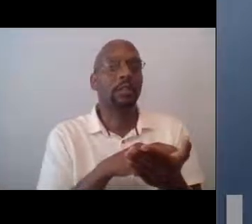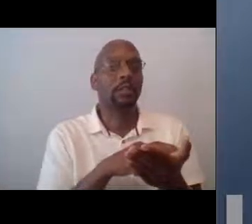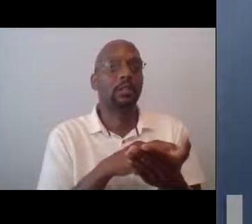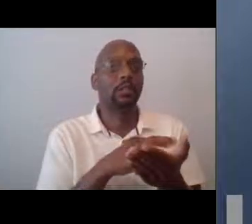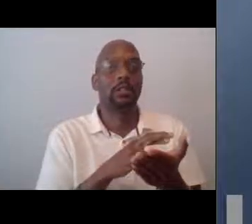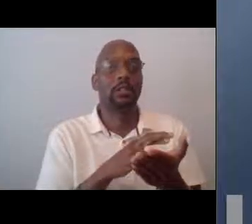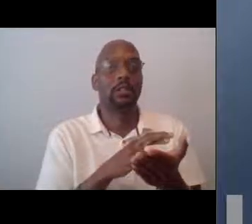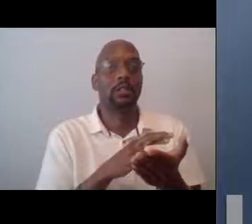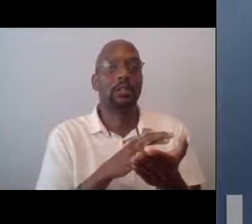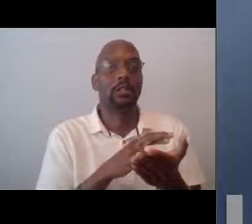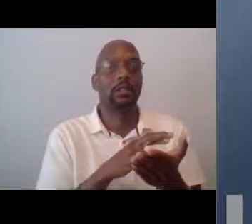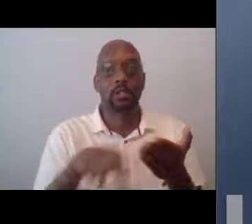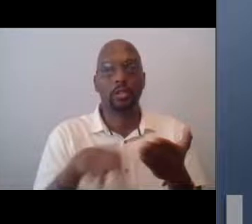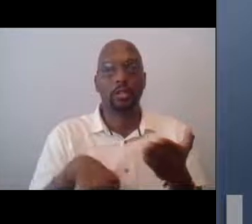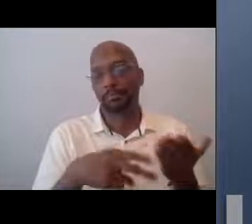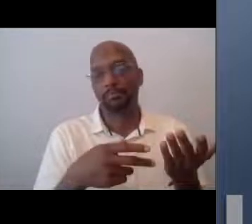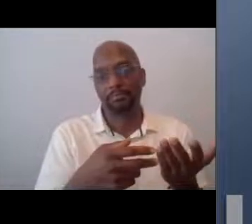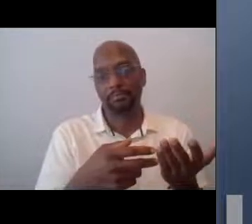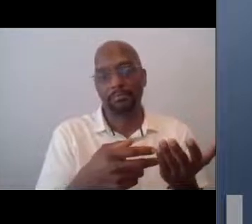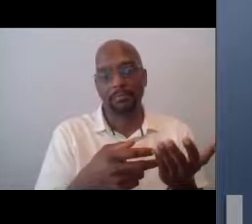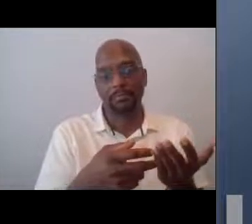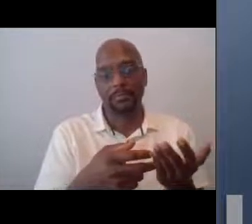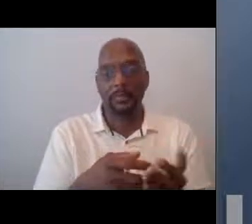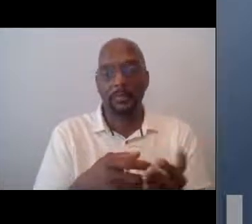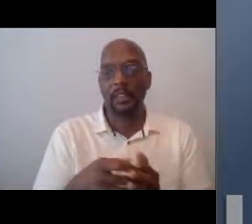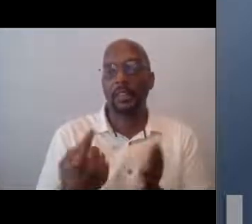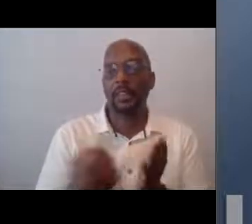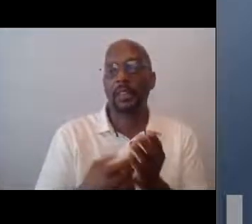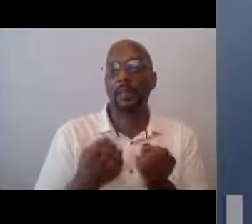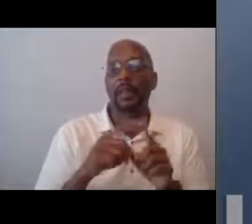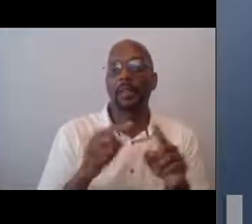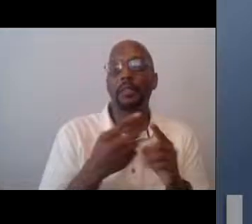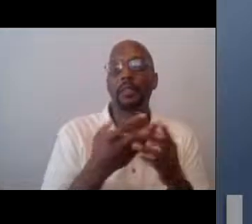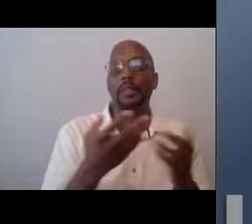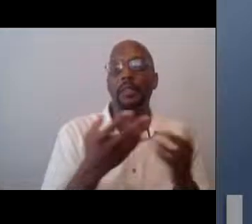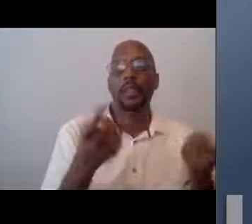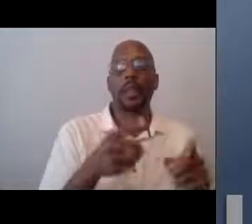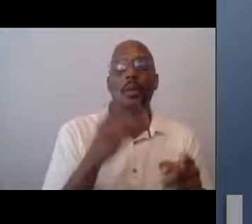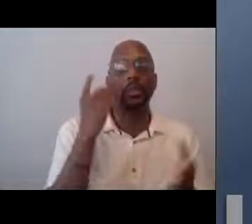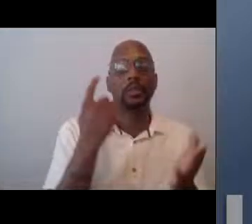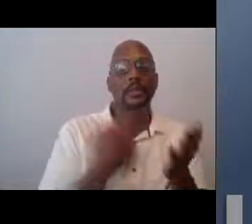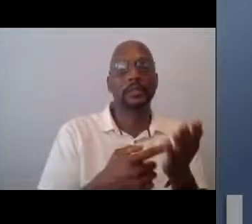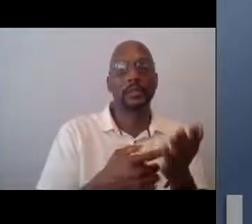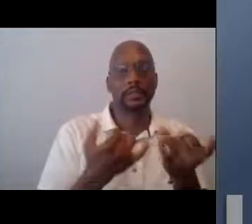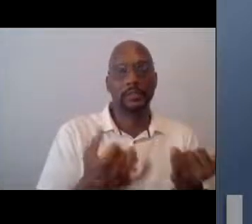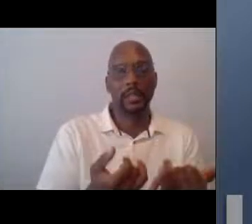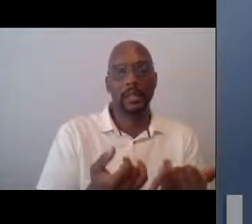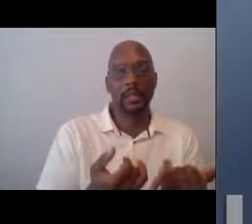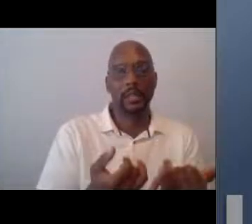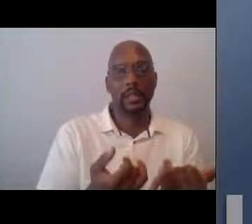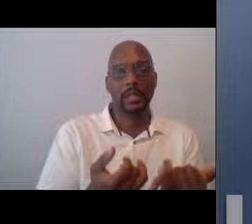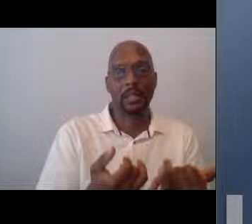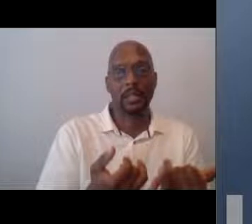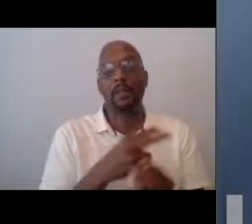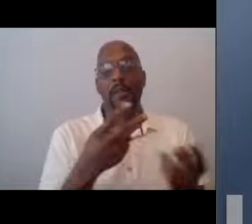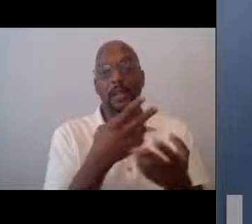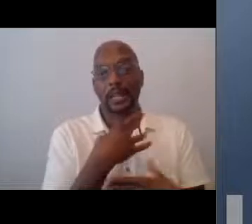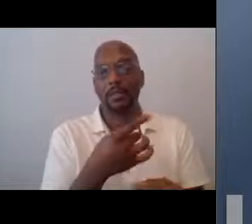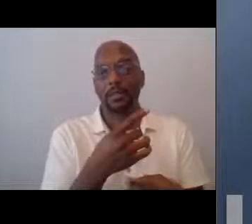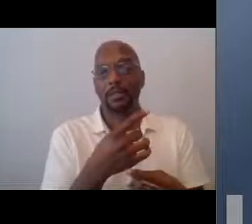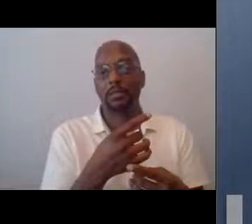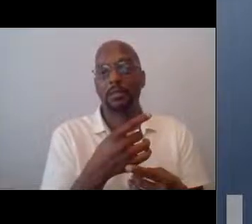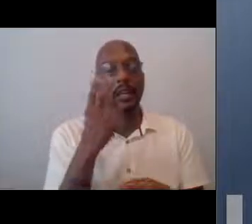staff, which included previews of many of the items that we're going to be talking about today. And we are particularly interested in hearing today's update on